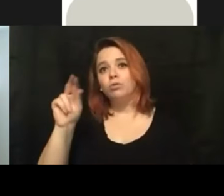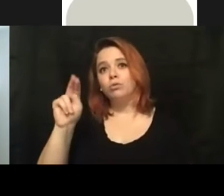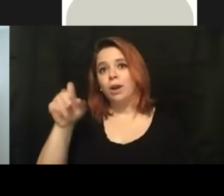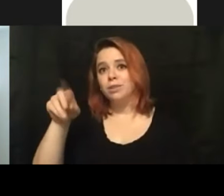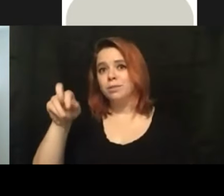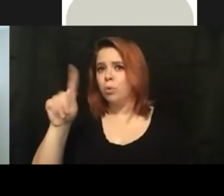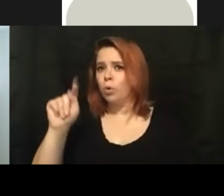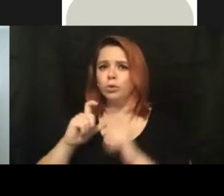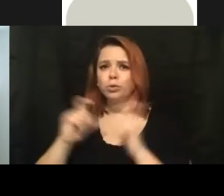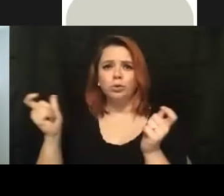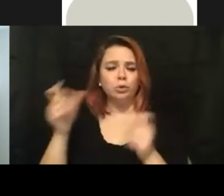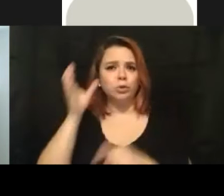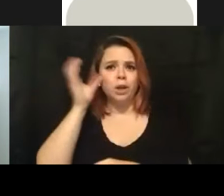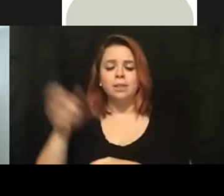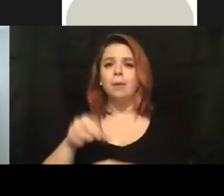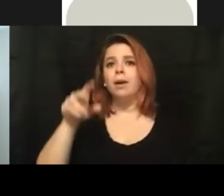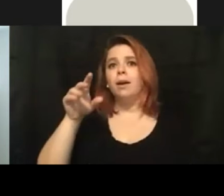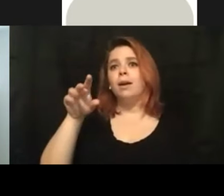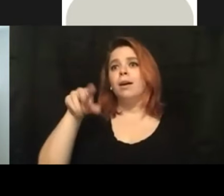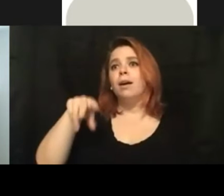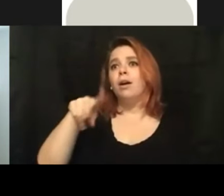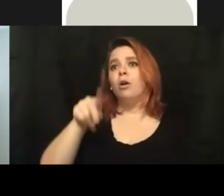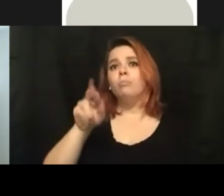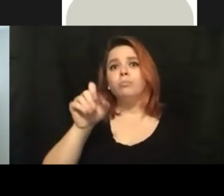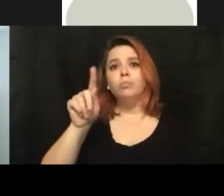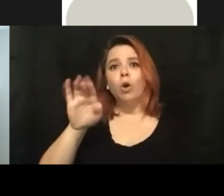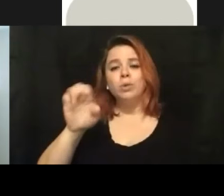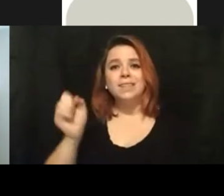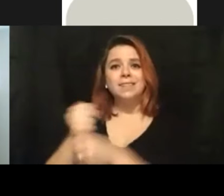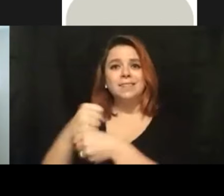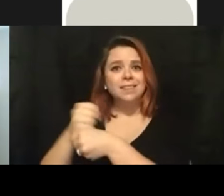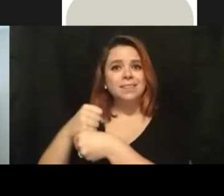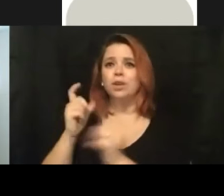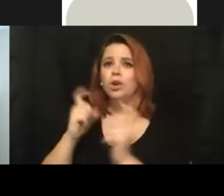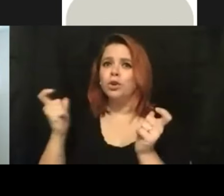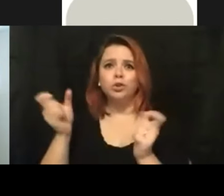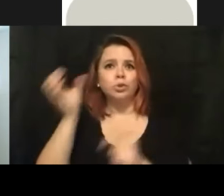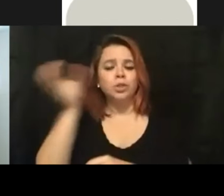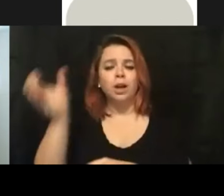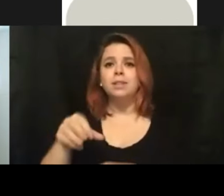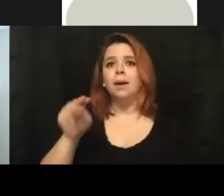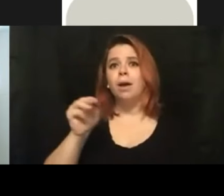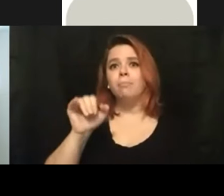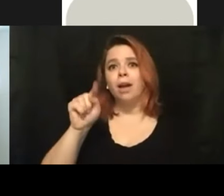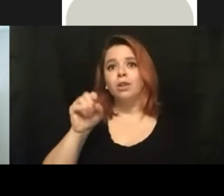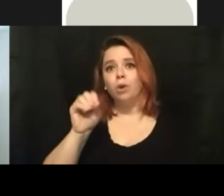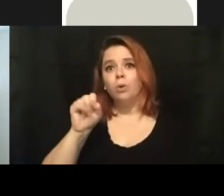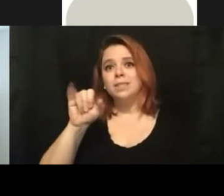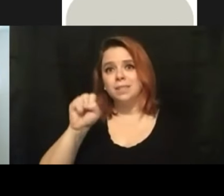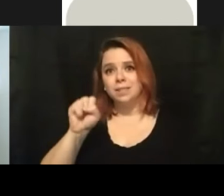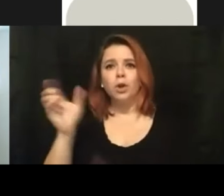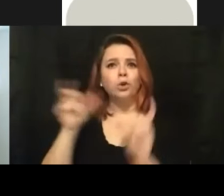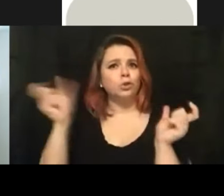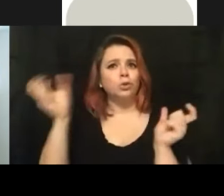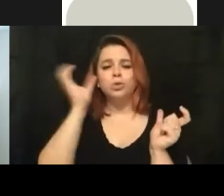concept we covered. Mitosis was a huge concept. Again, as sophisticated students, you guys should be able to go through the lectures, go through